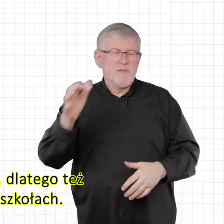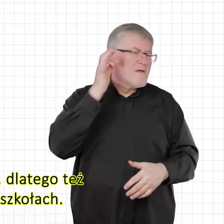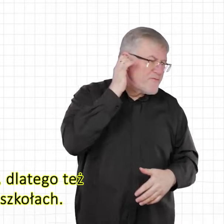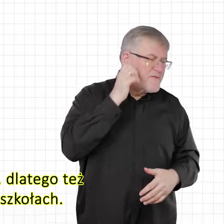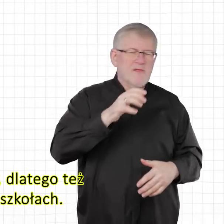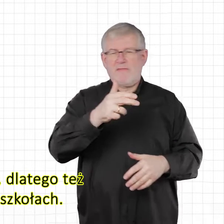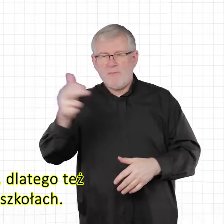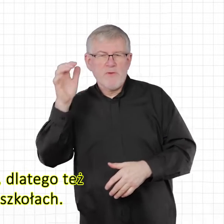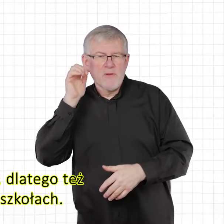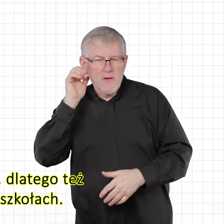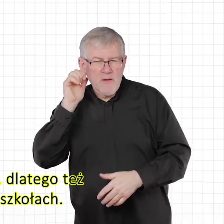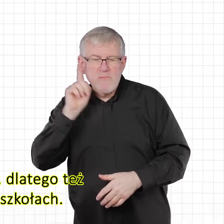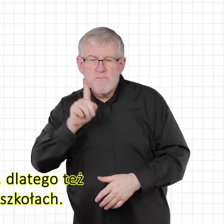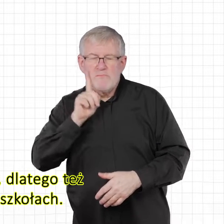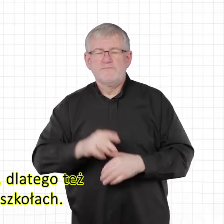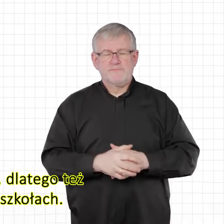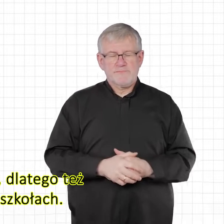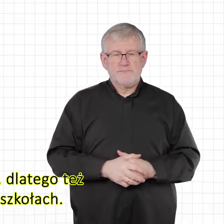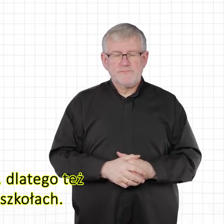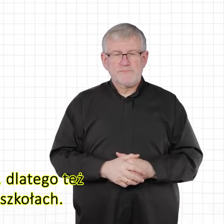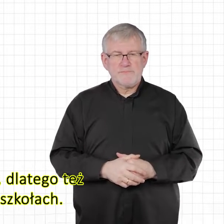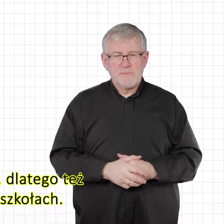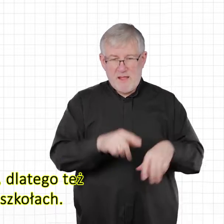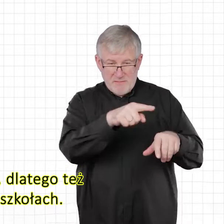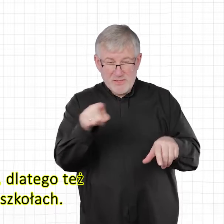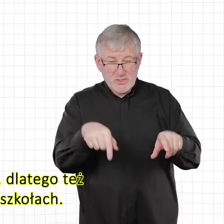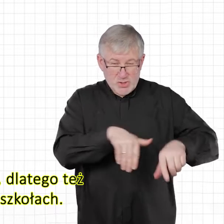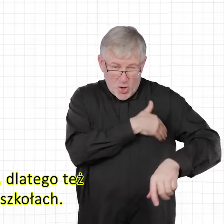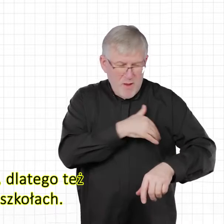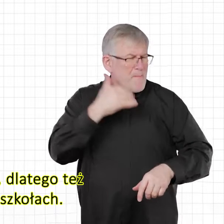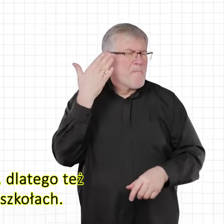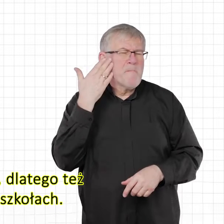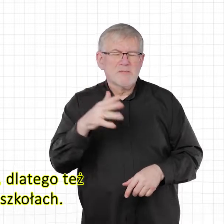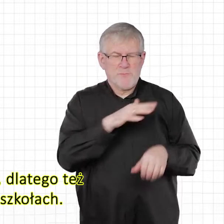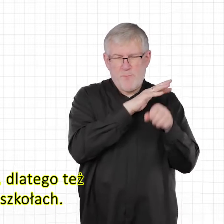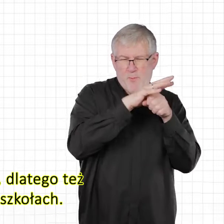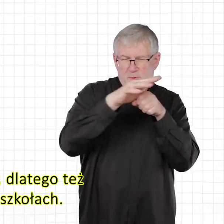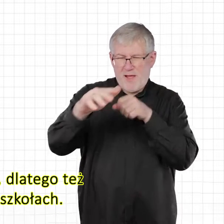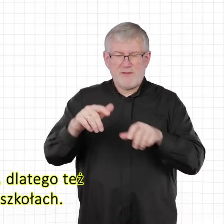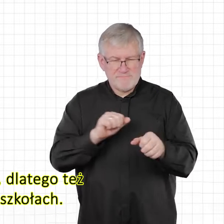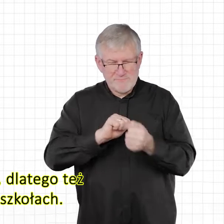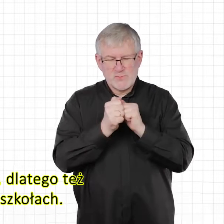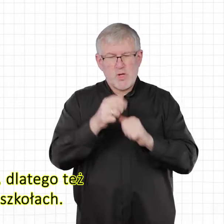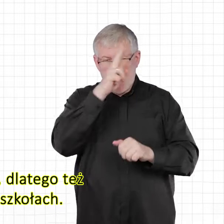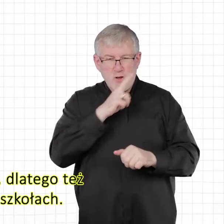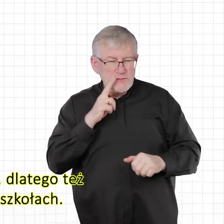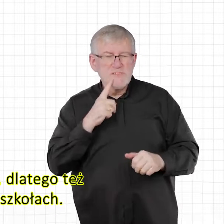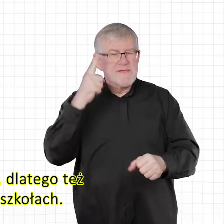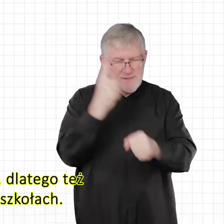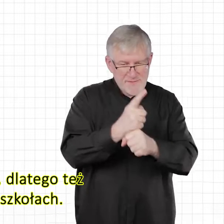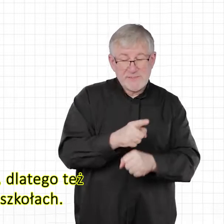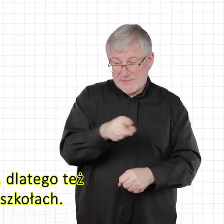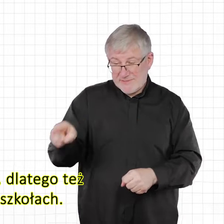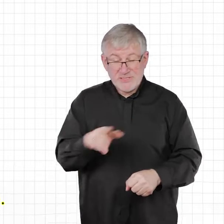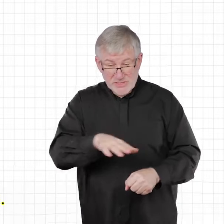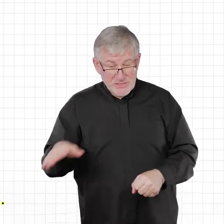demanding things like they want sanitary products, like tampons and so on, in